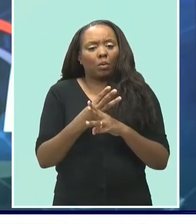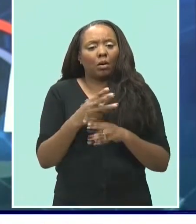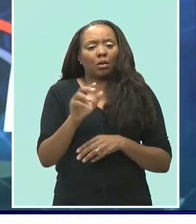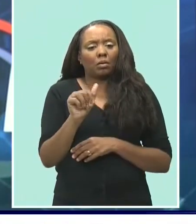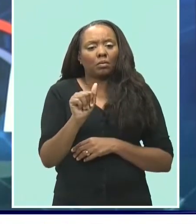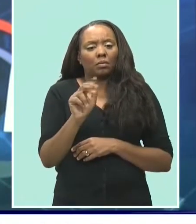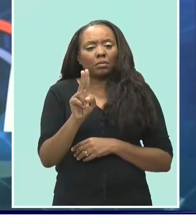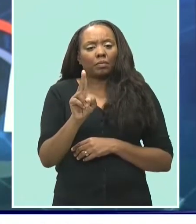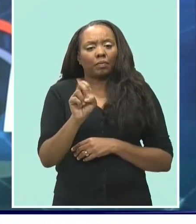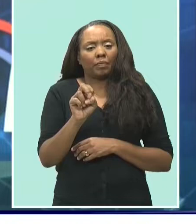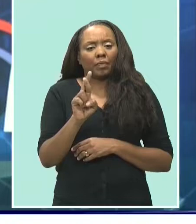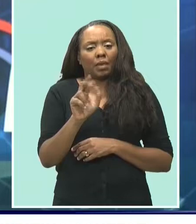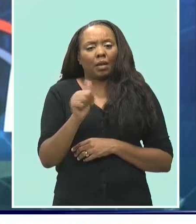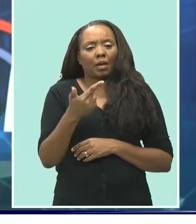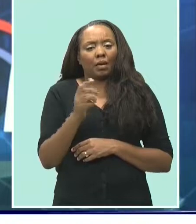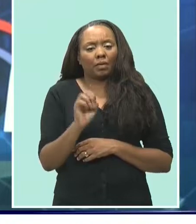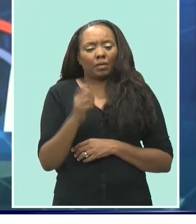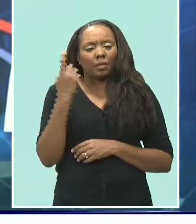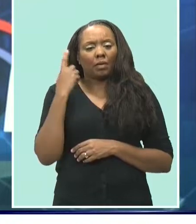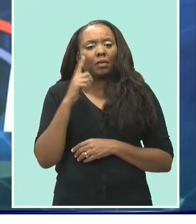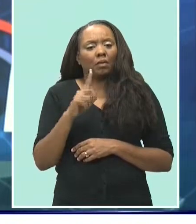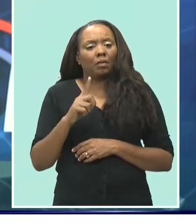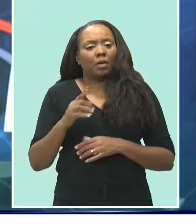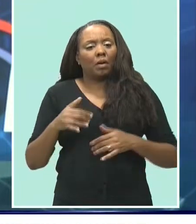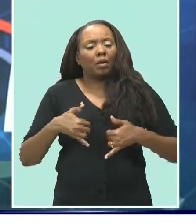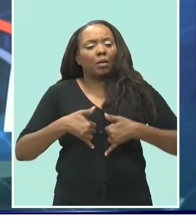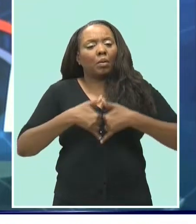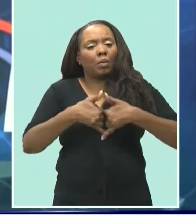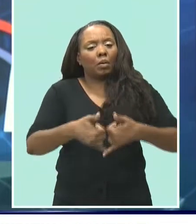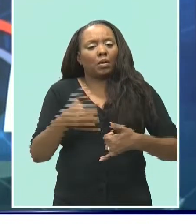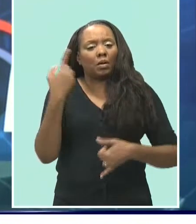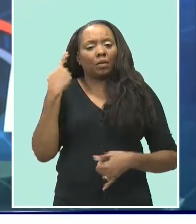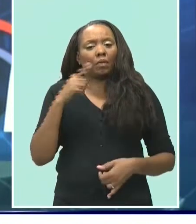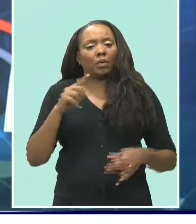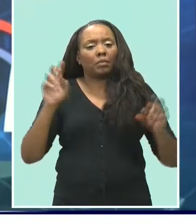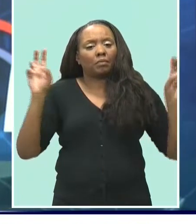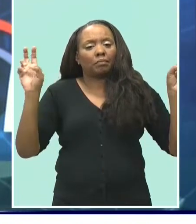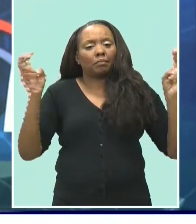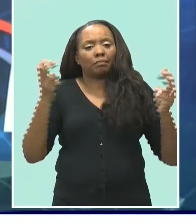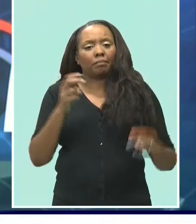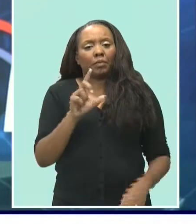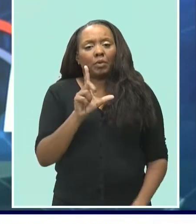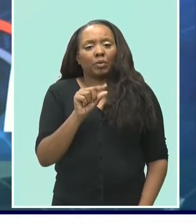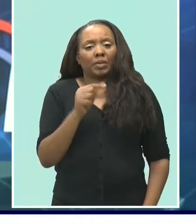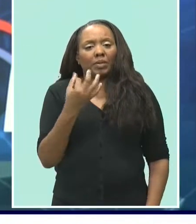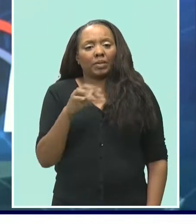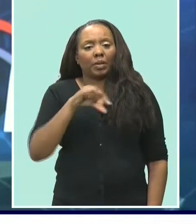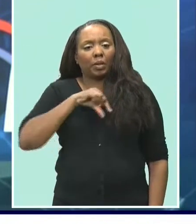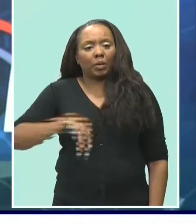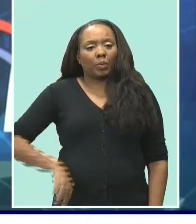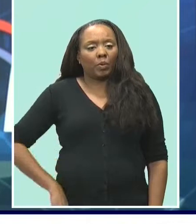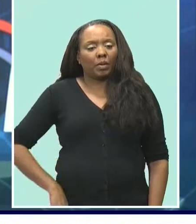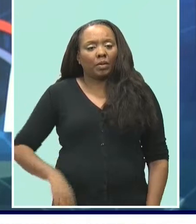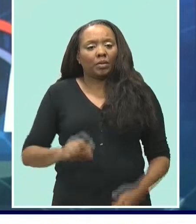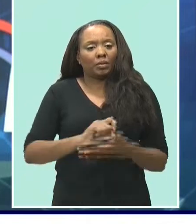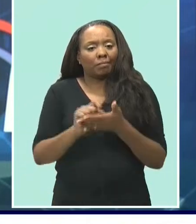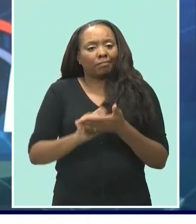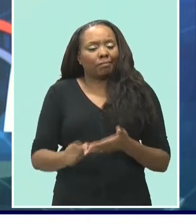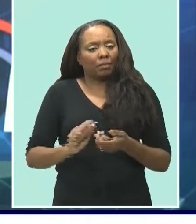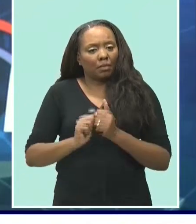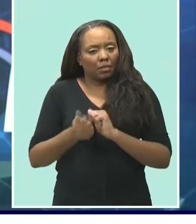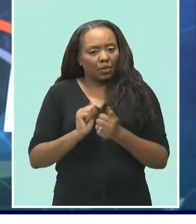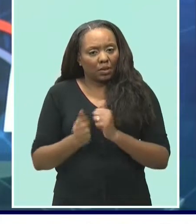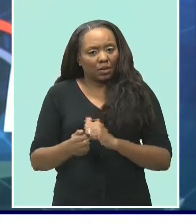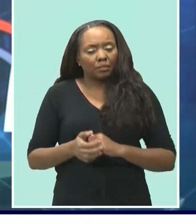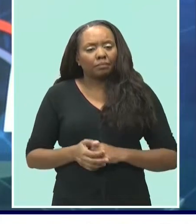the global average for the number of award-winning entries in the 2019 Queen's Commonwealth Essay Competition. The competition,